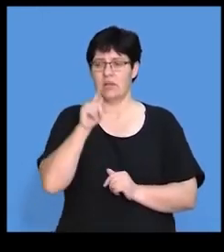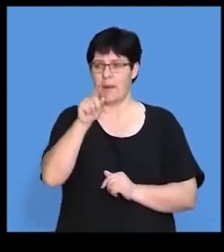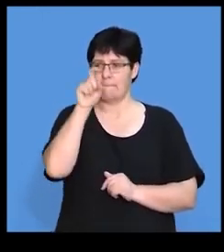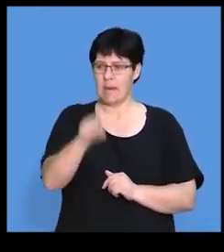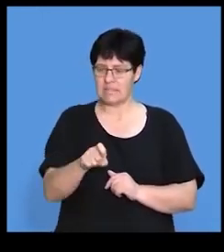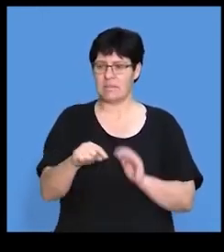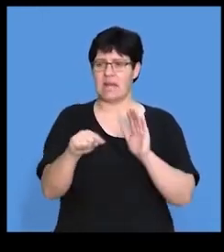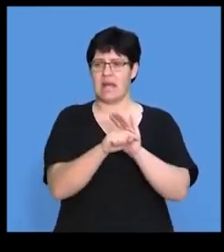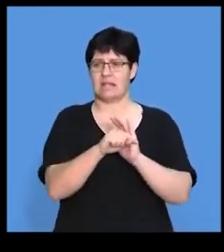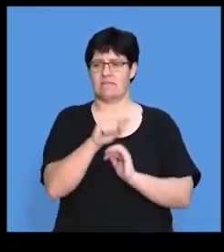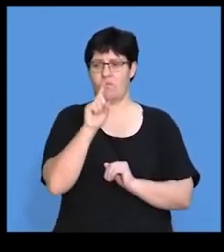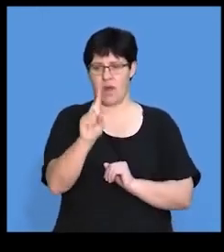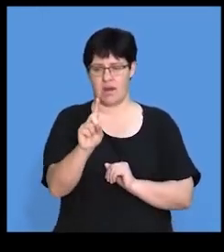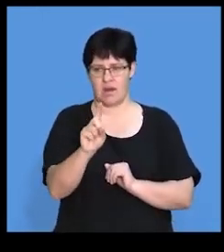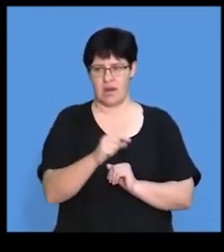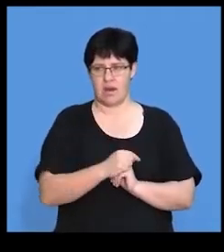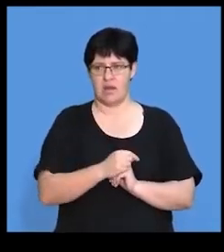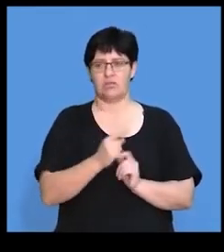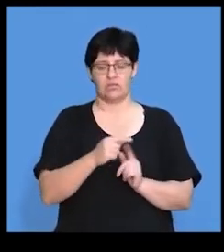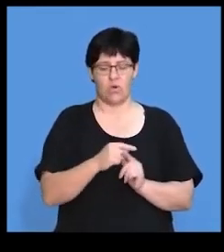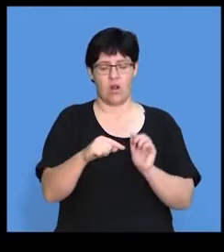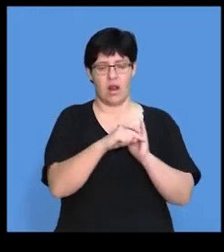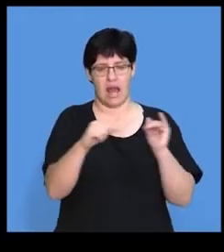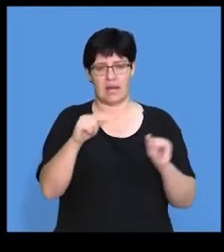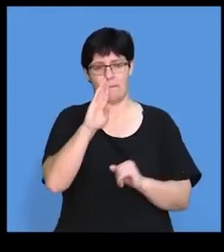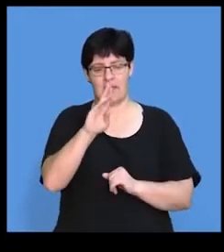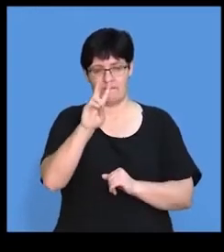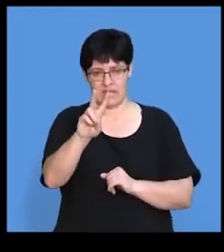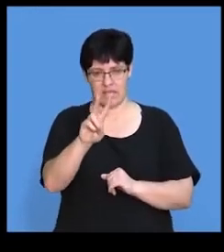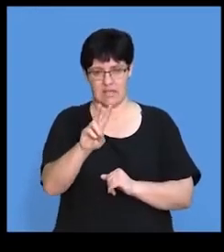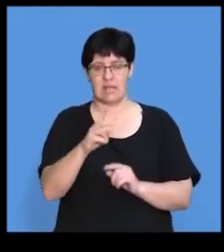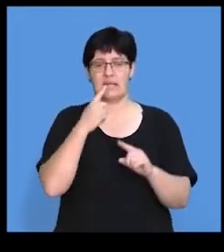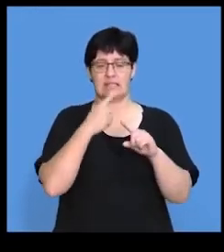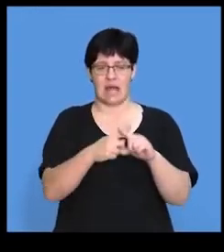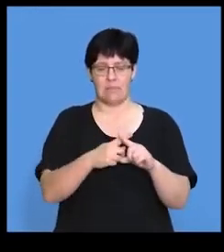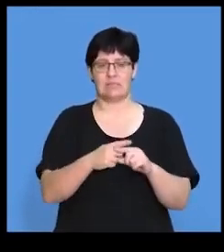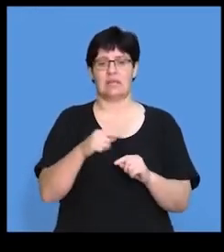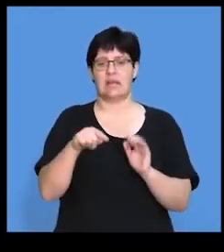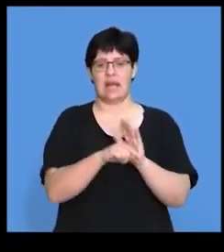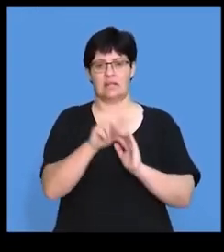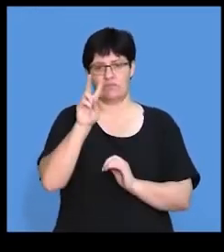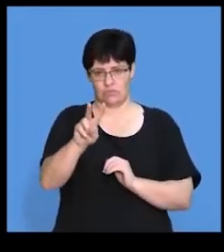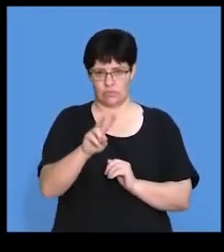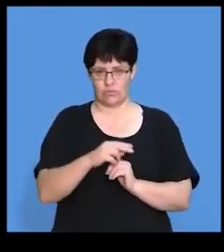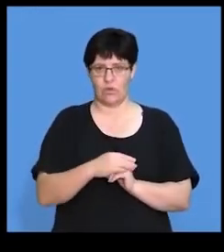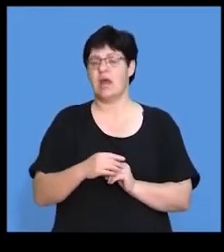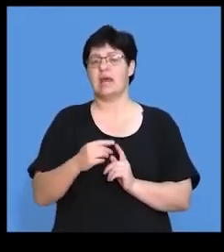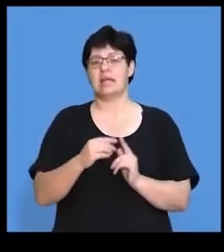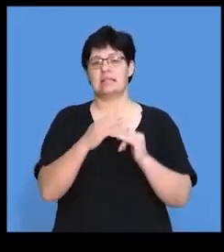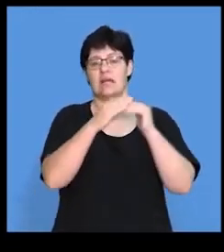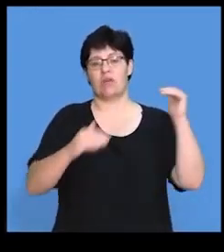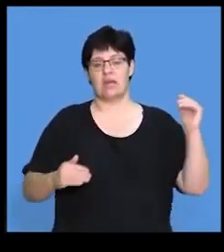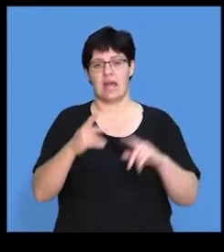-1. So the gradient of line BV times -2, which is the gradient of line